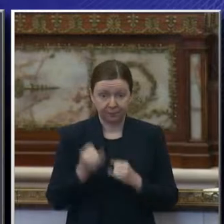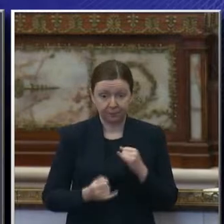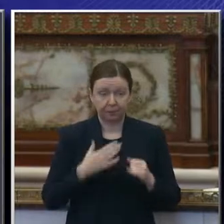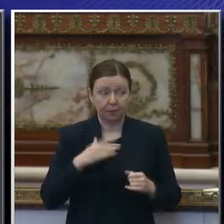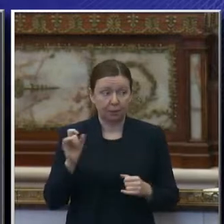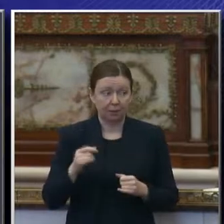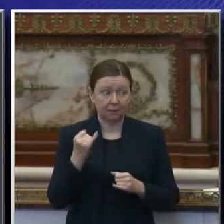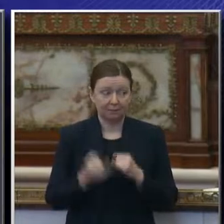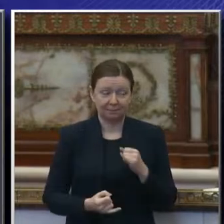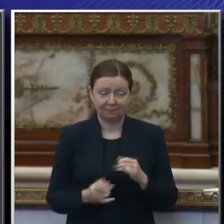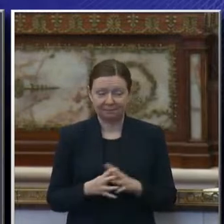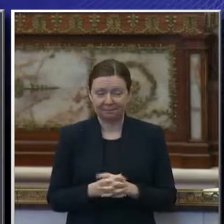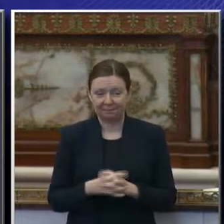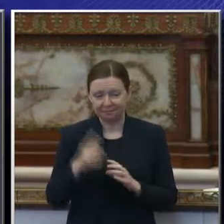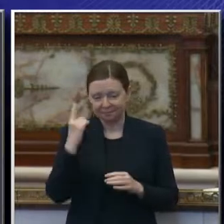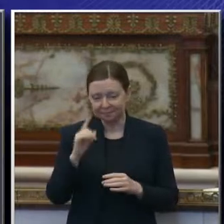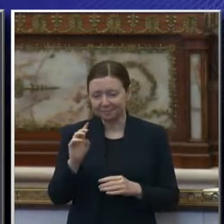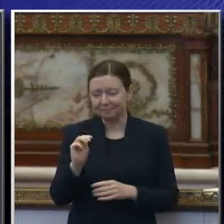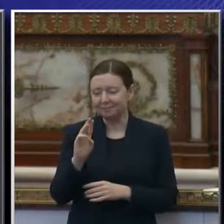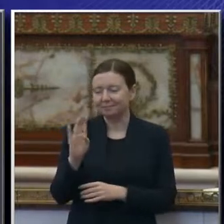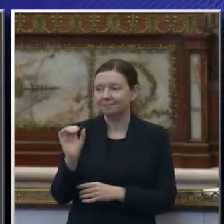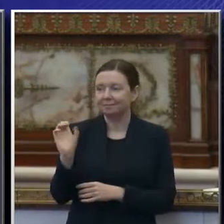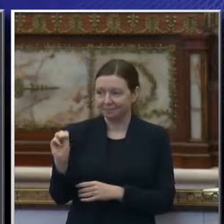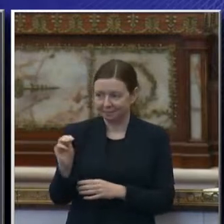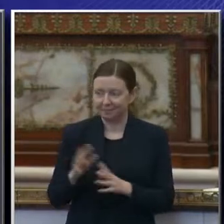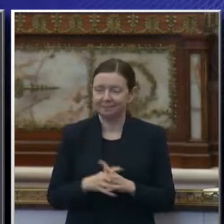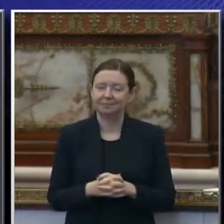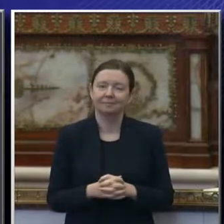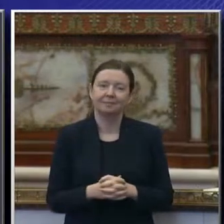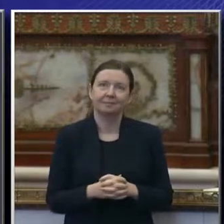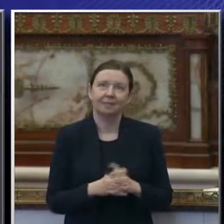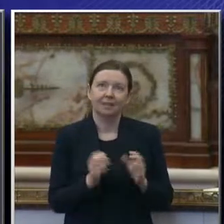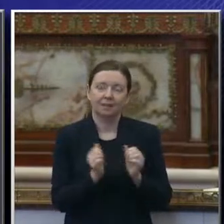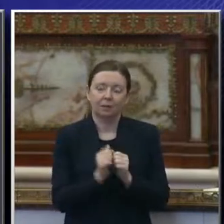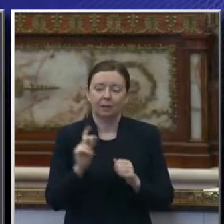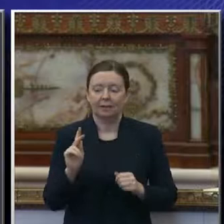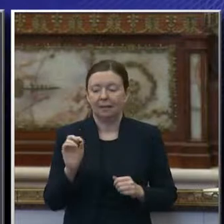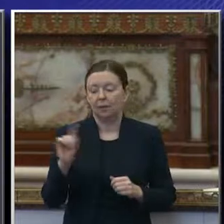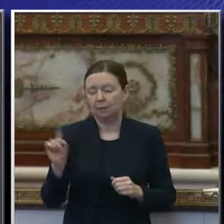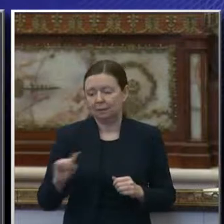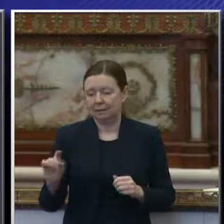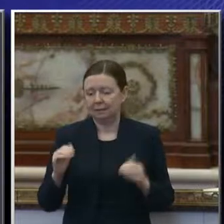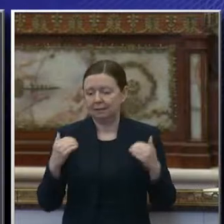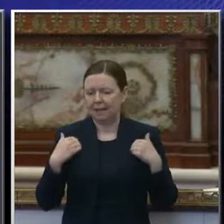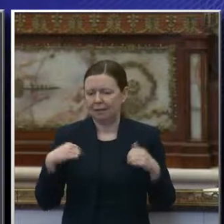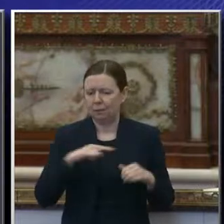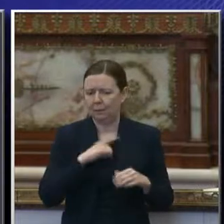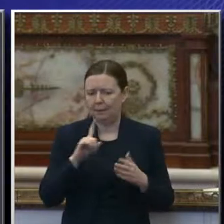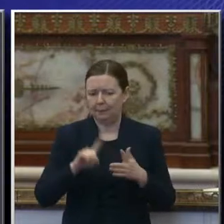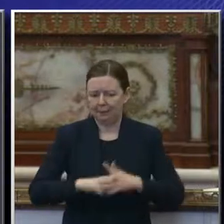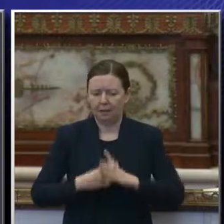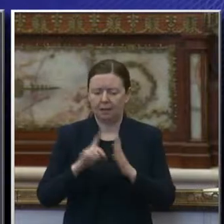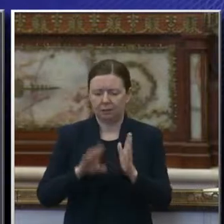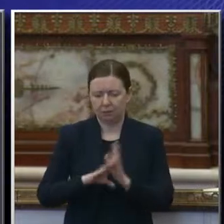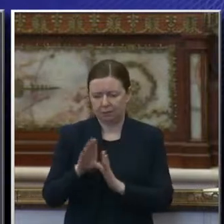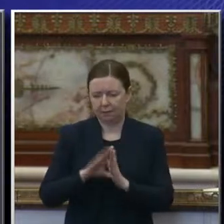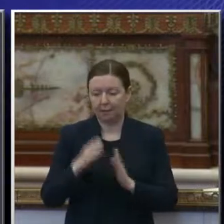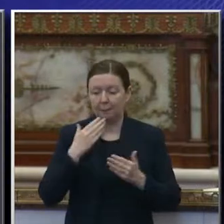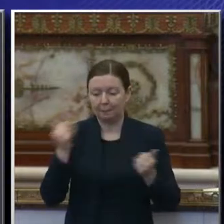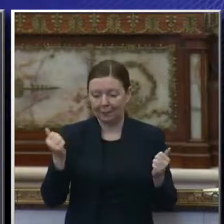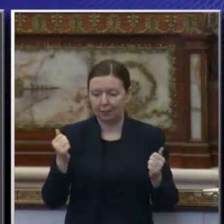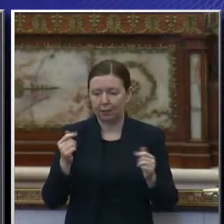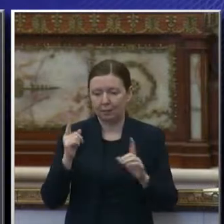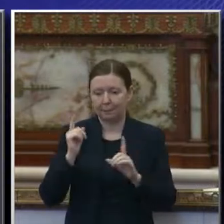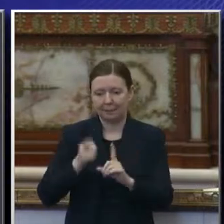question is for Mr. Baum. So along with KOCs, have we begun to develop better